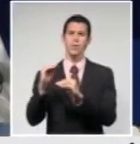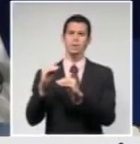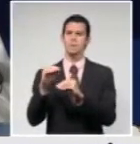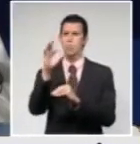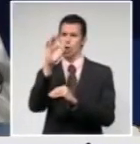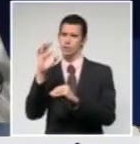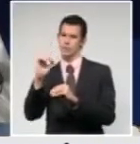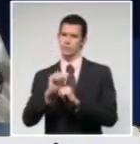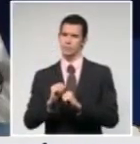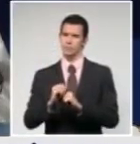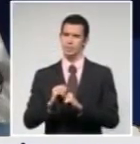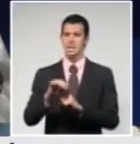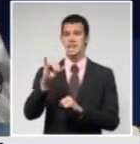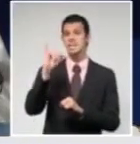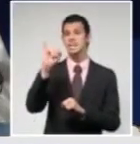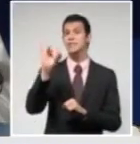age.